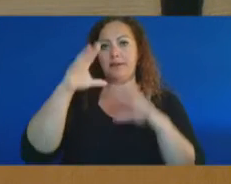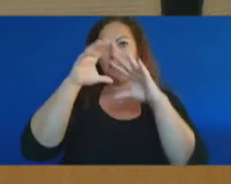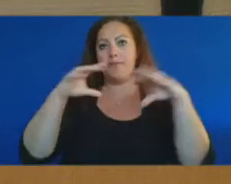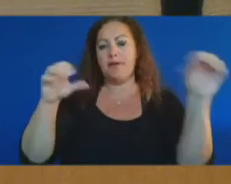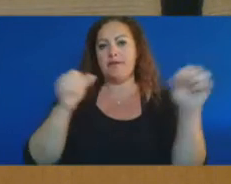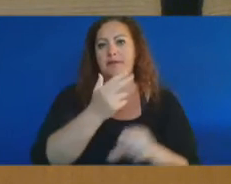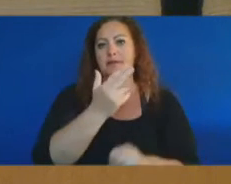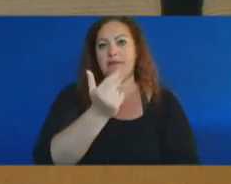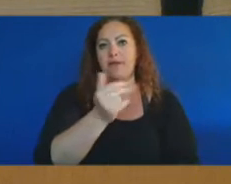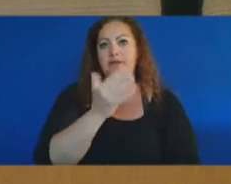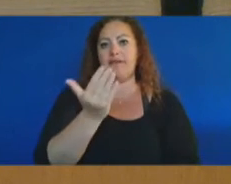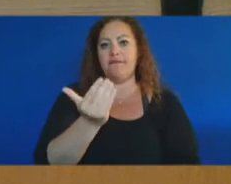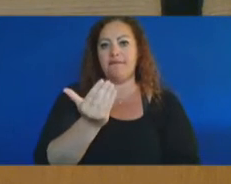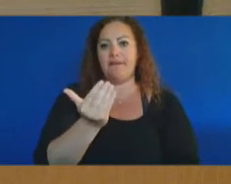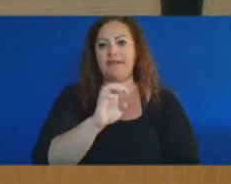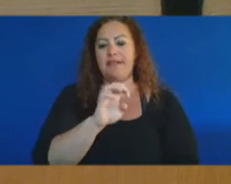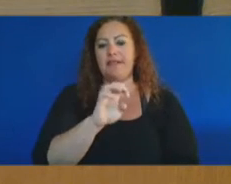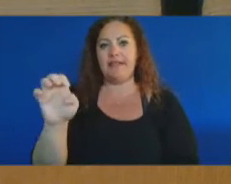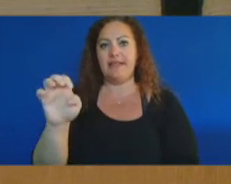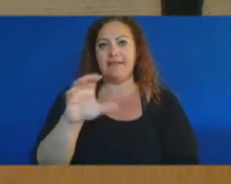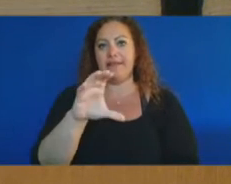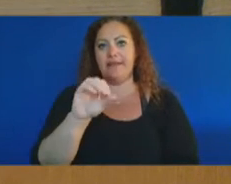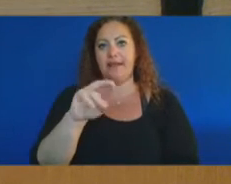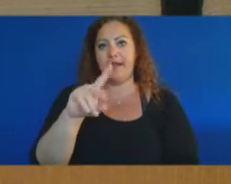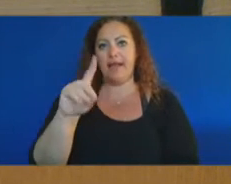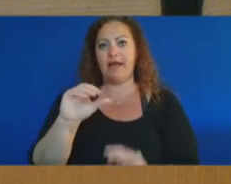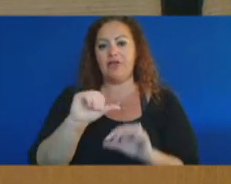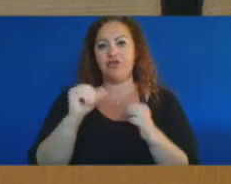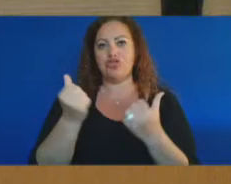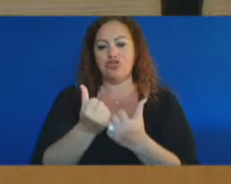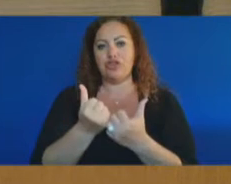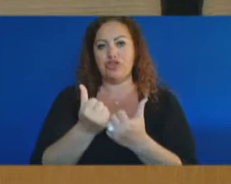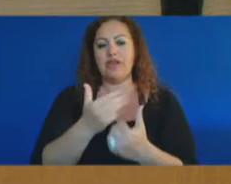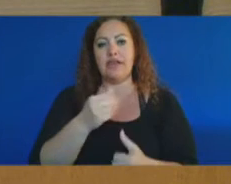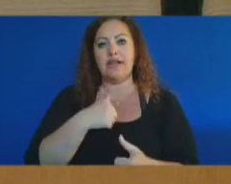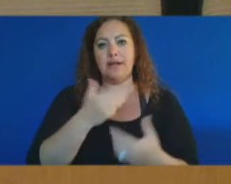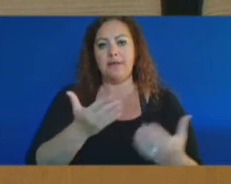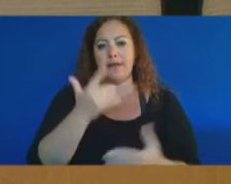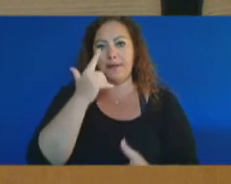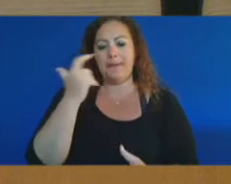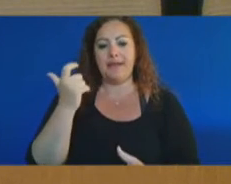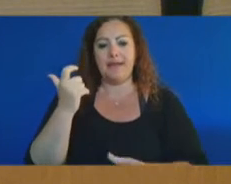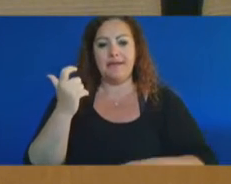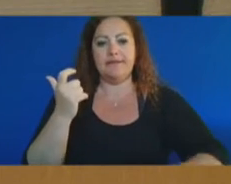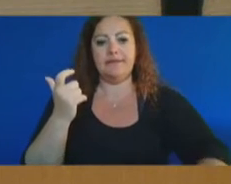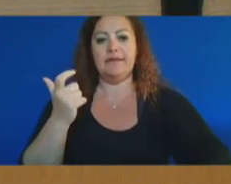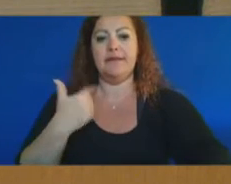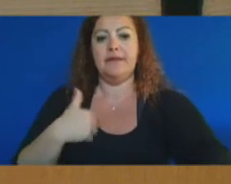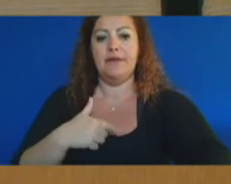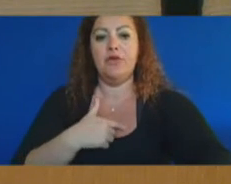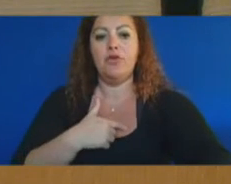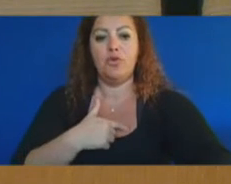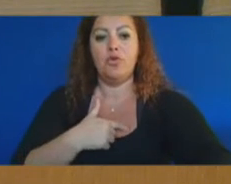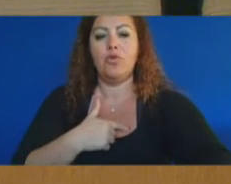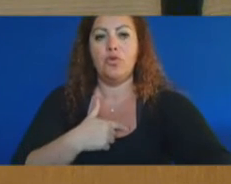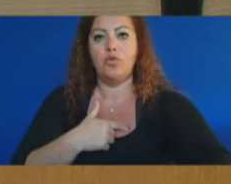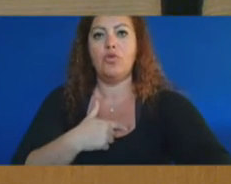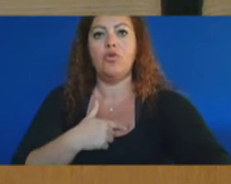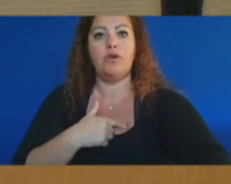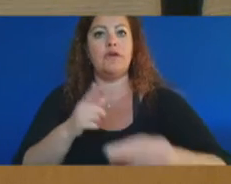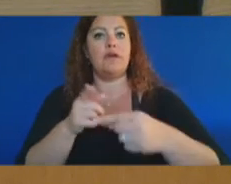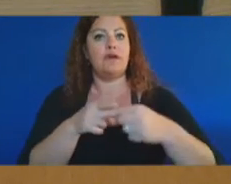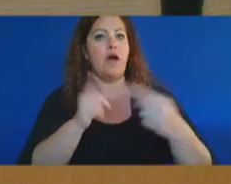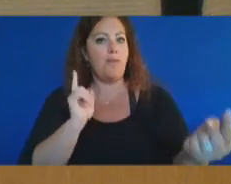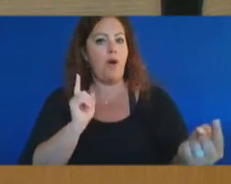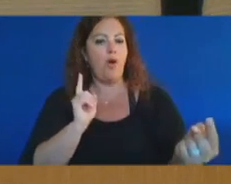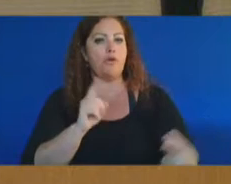1315 East Condo Association and I'm here because uh we do oppose the 80 foot height of